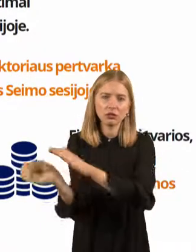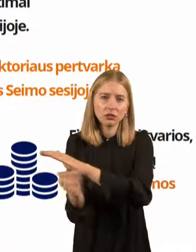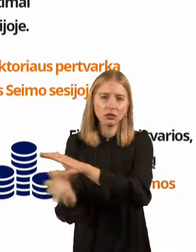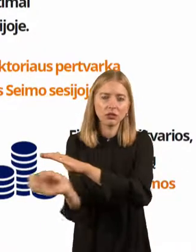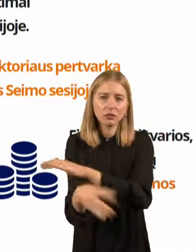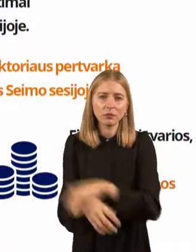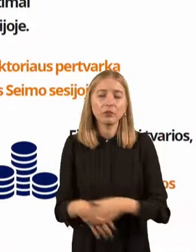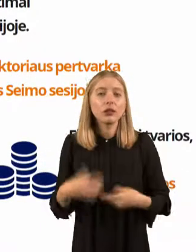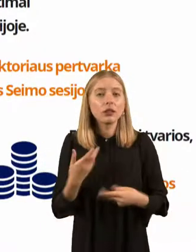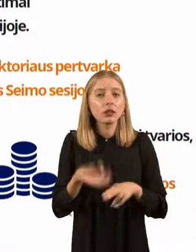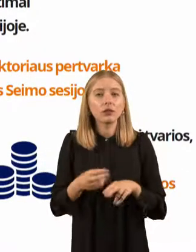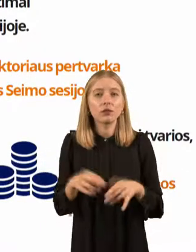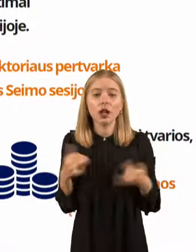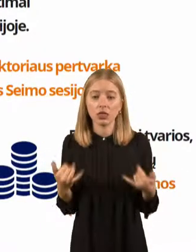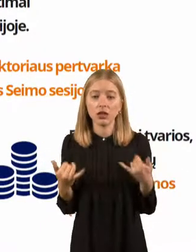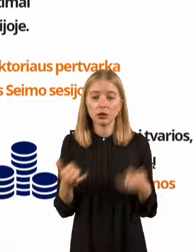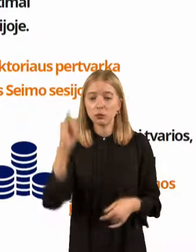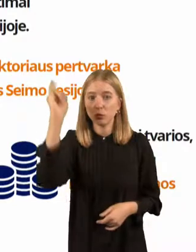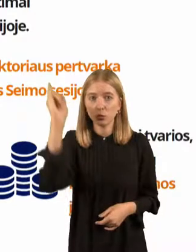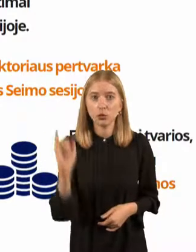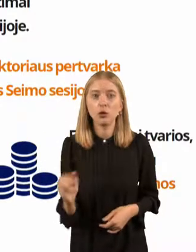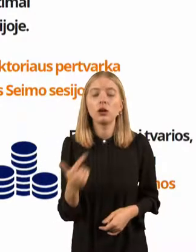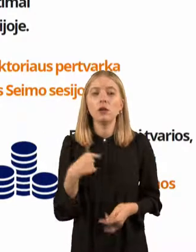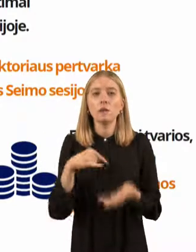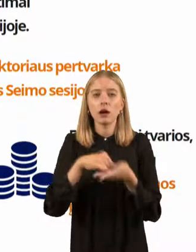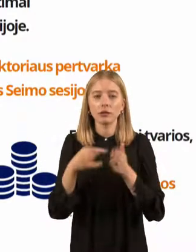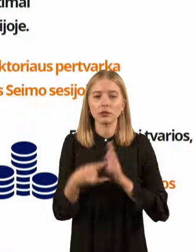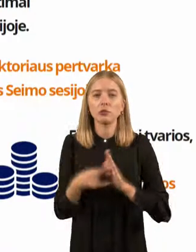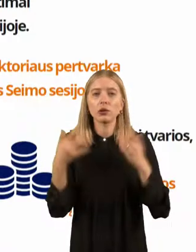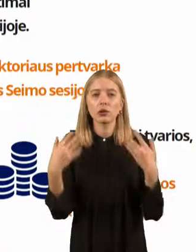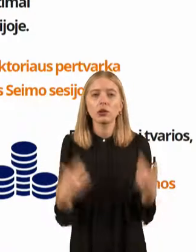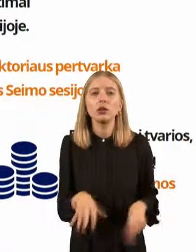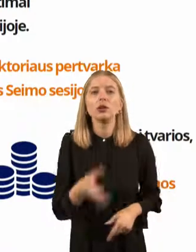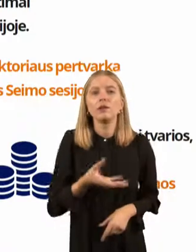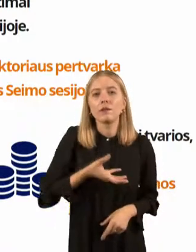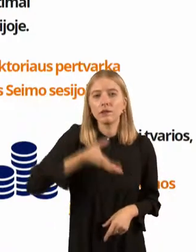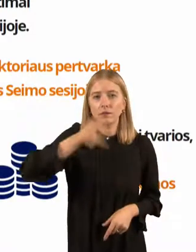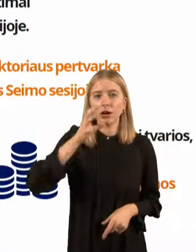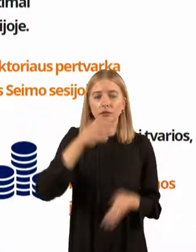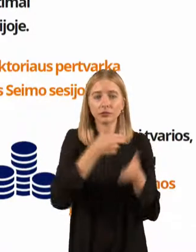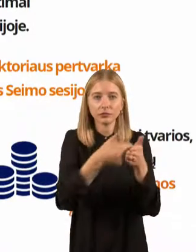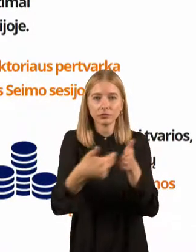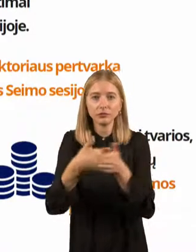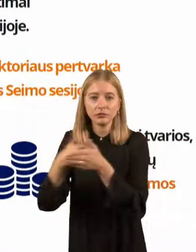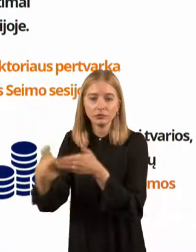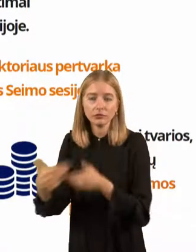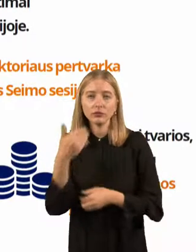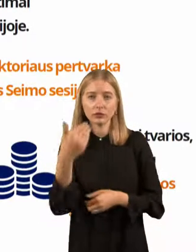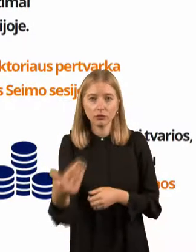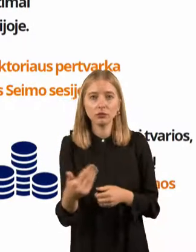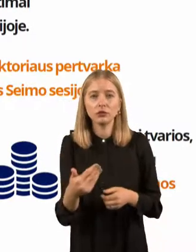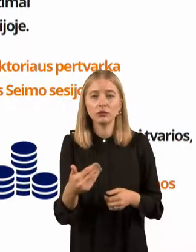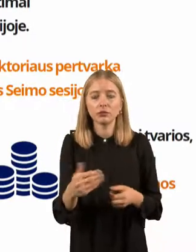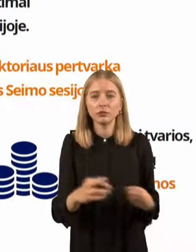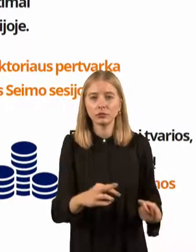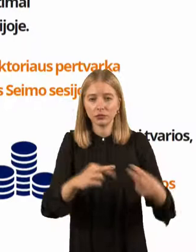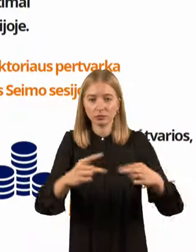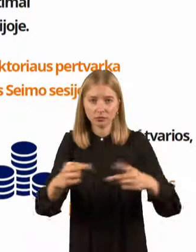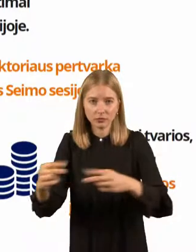speech, in that relation, we also have to reduce the use of mineral